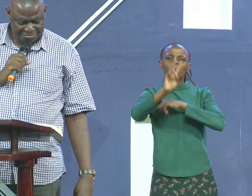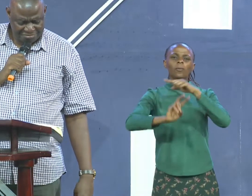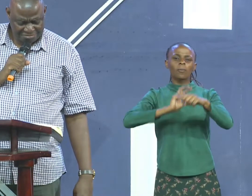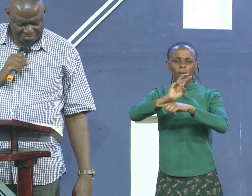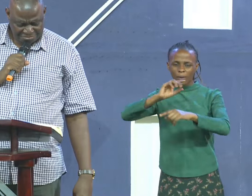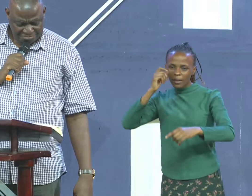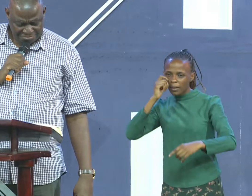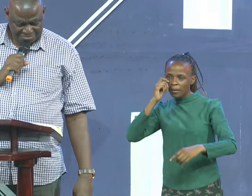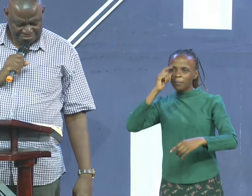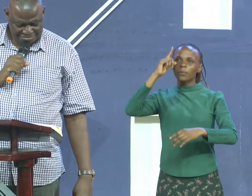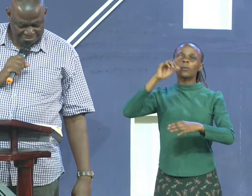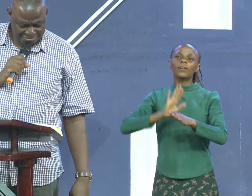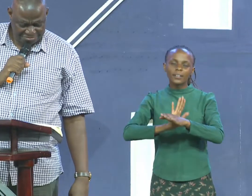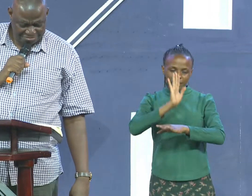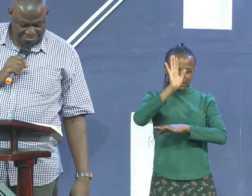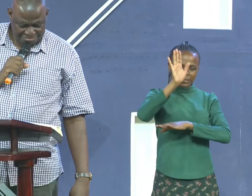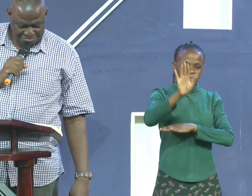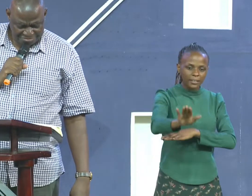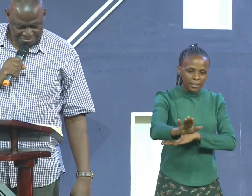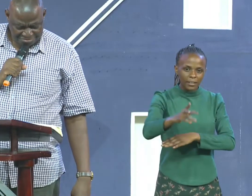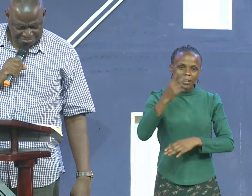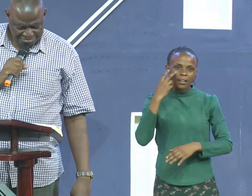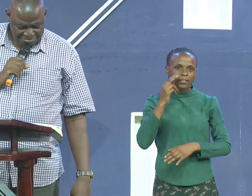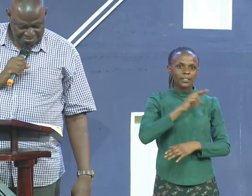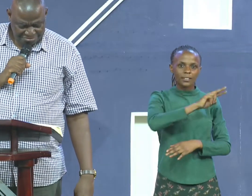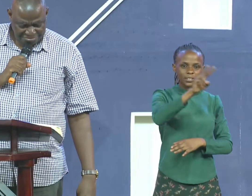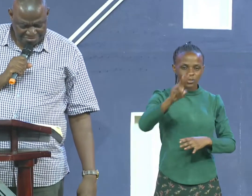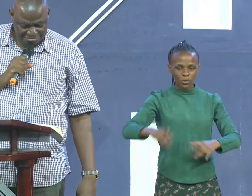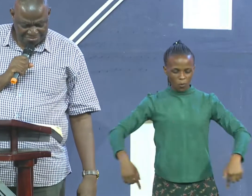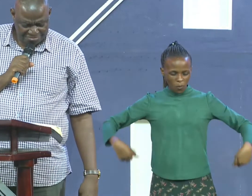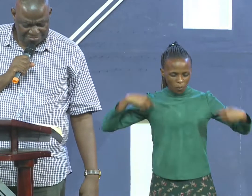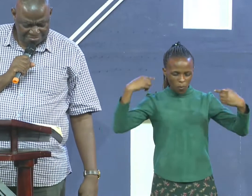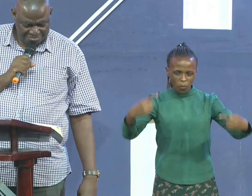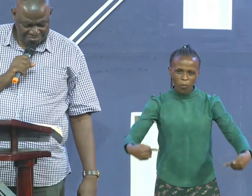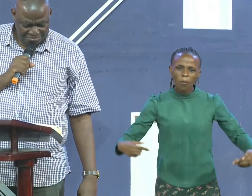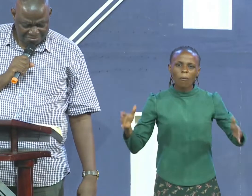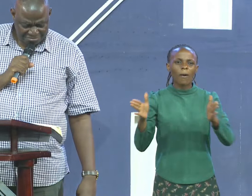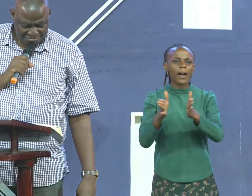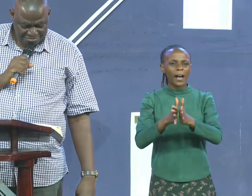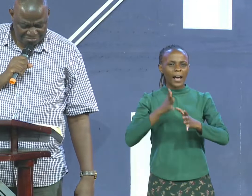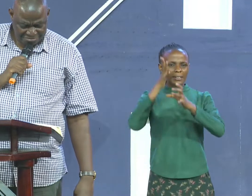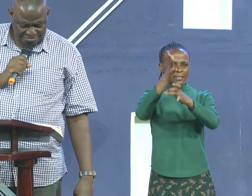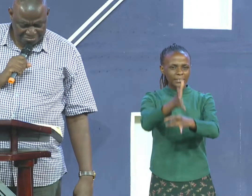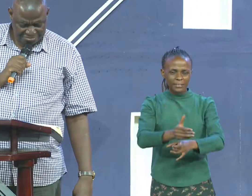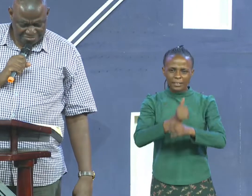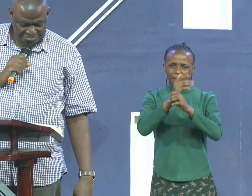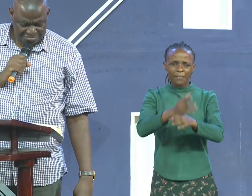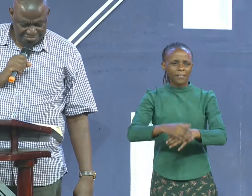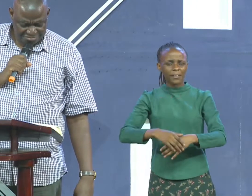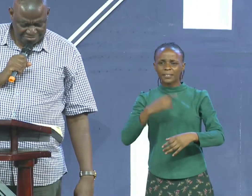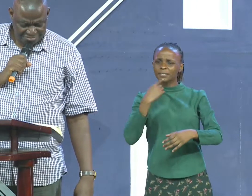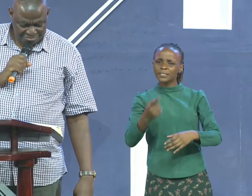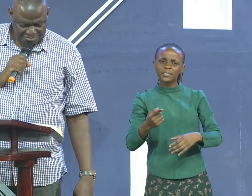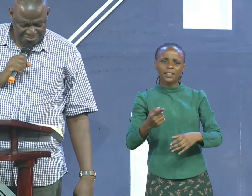enkya n'afuluma, laba ejje n'embalaasi n'amagaali nga bizingizza ekibuga. Omuddu we n'amugamba